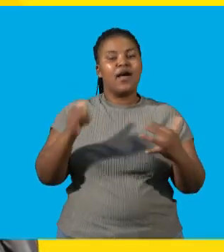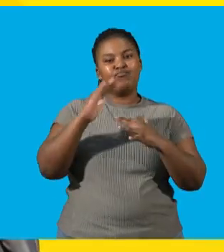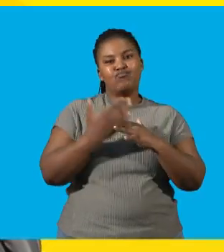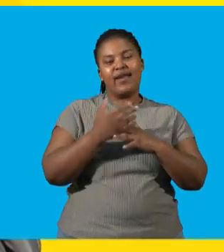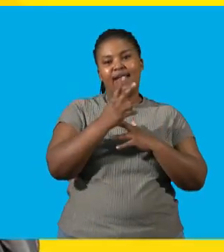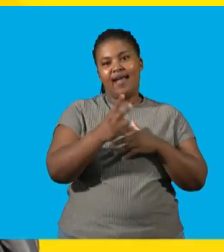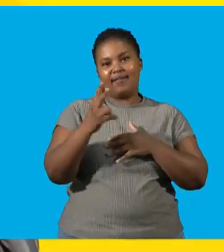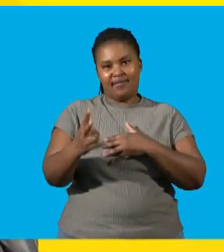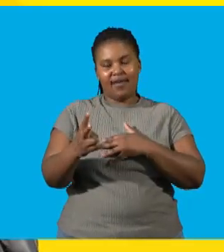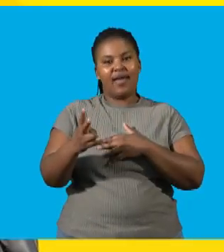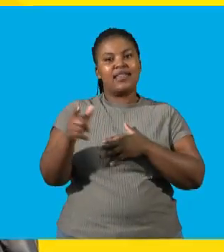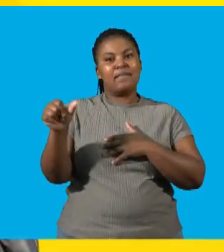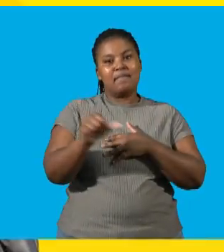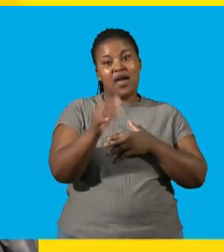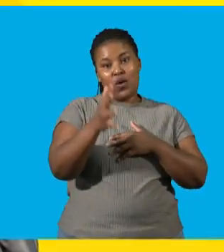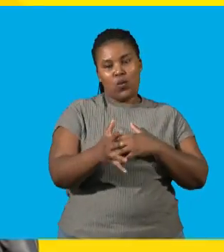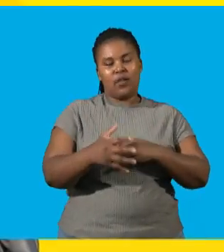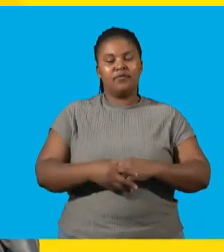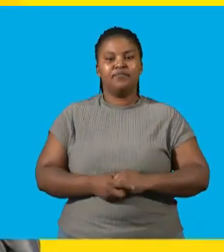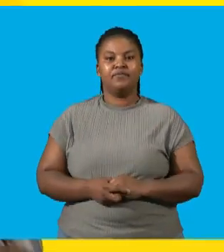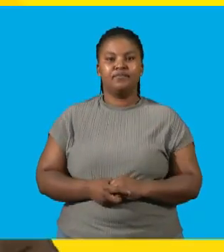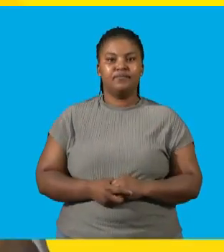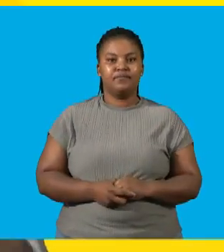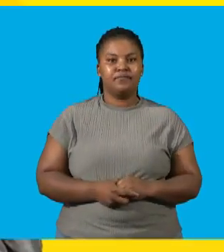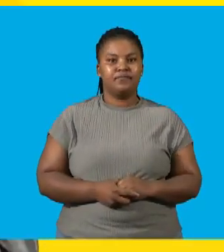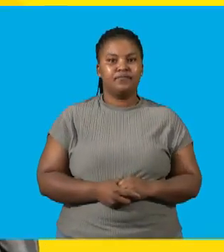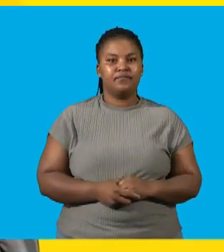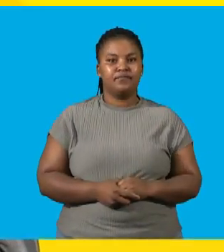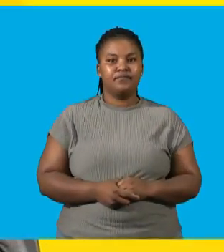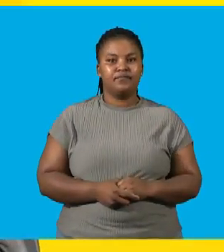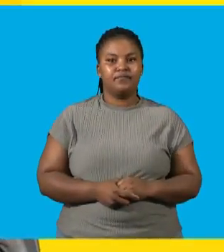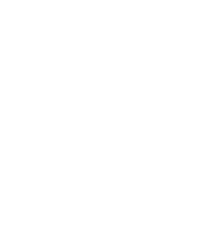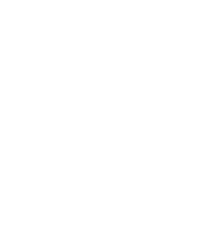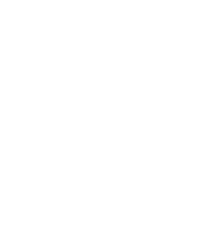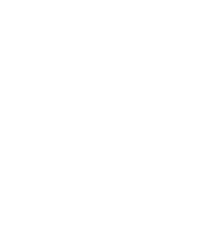another short ad break, then we'll be back quickly.